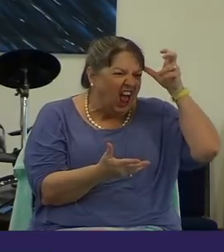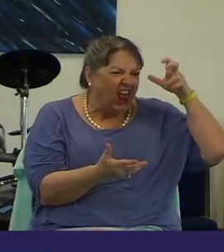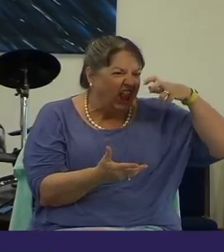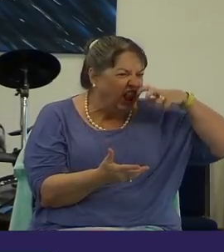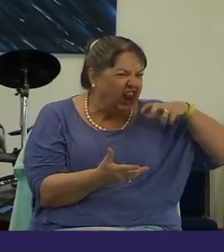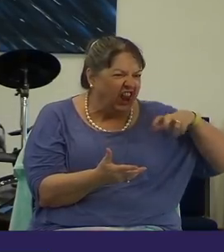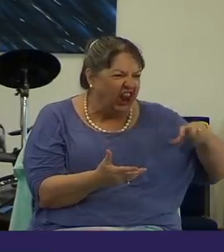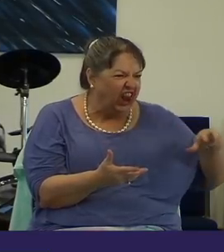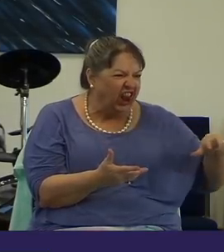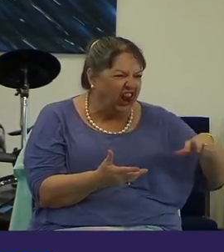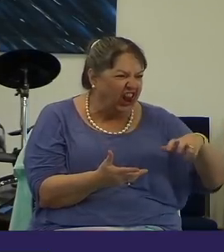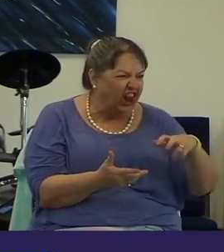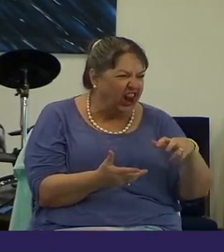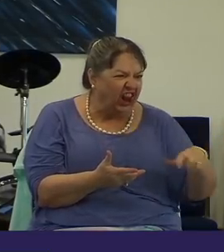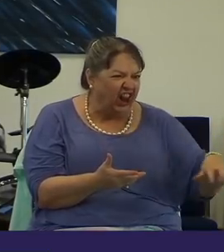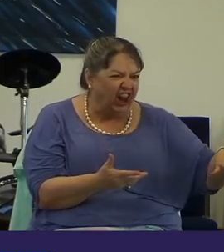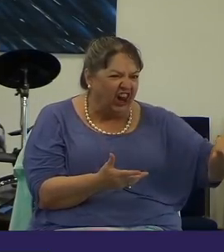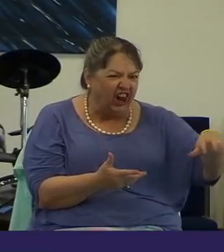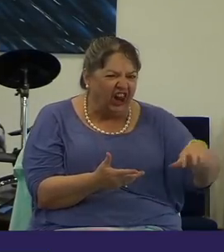comes